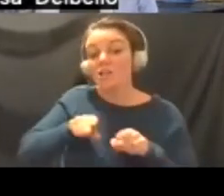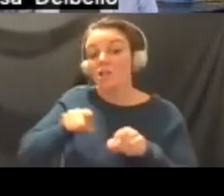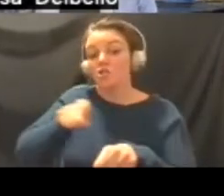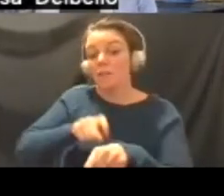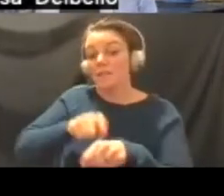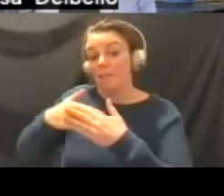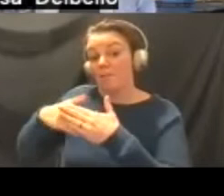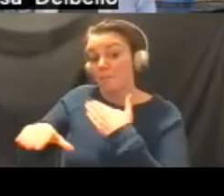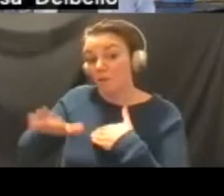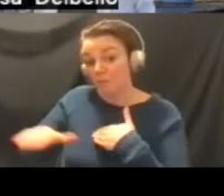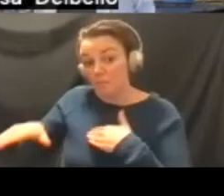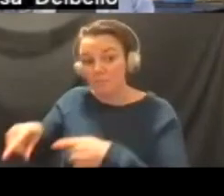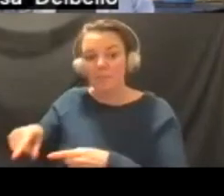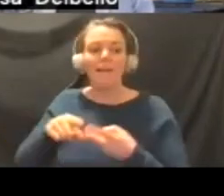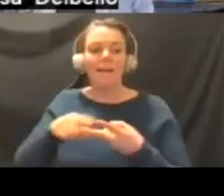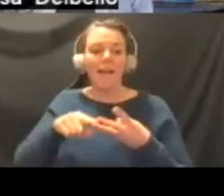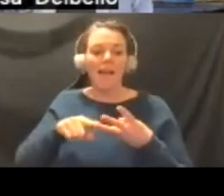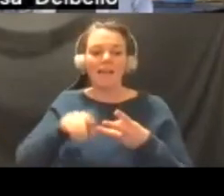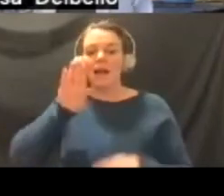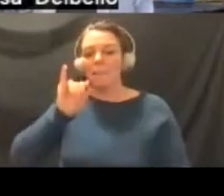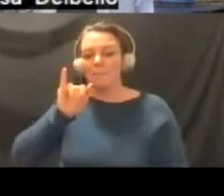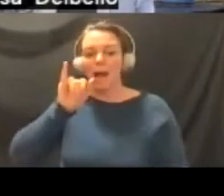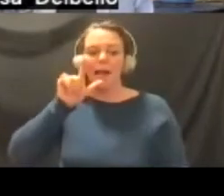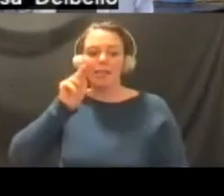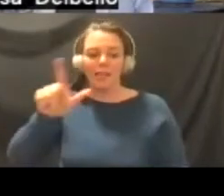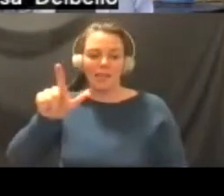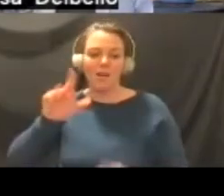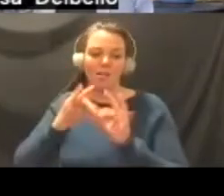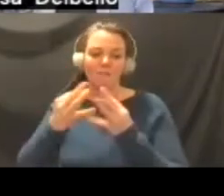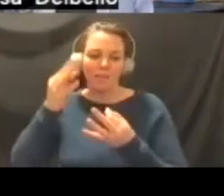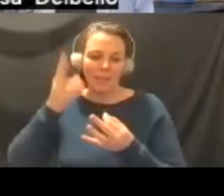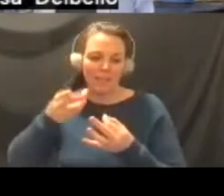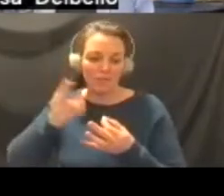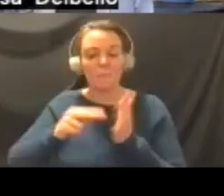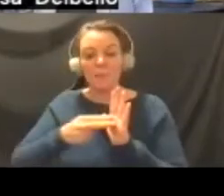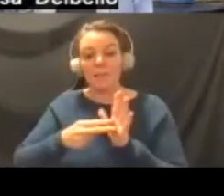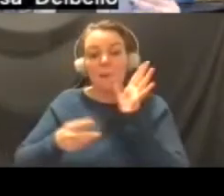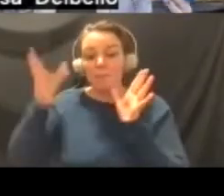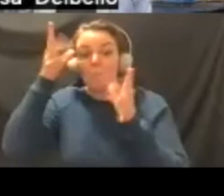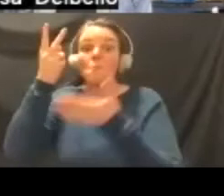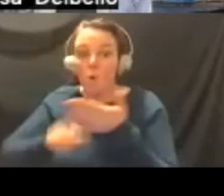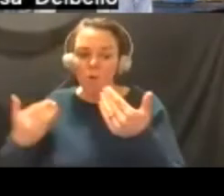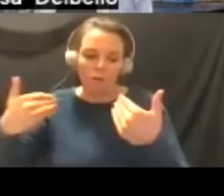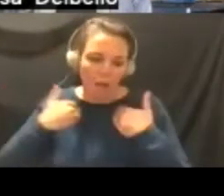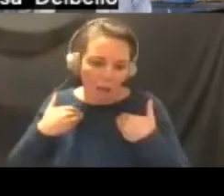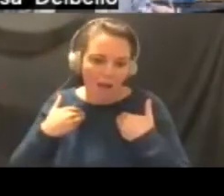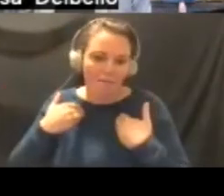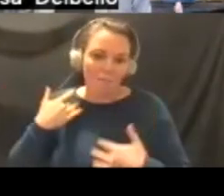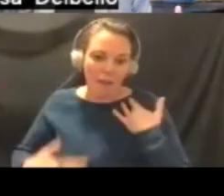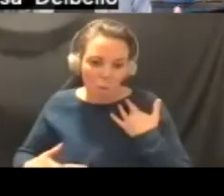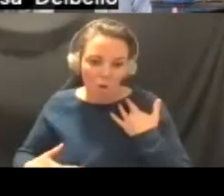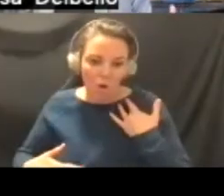and a bilineal family history. So having both parents with bipolar disorder increases your risk